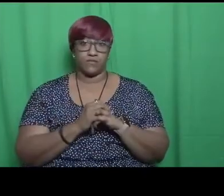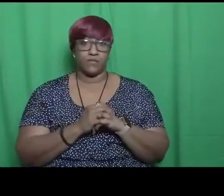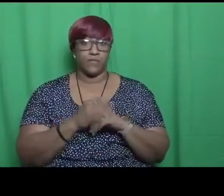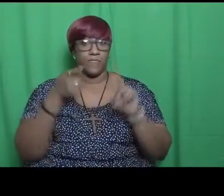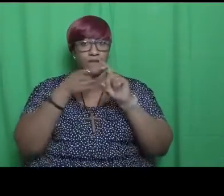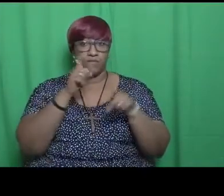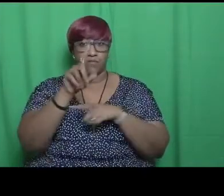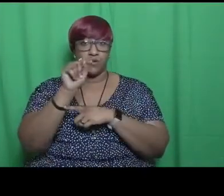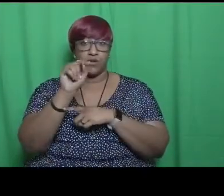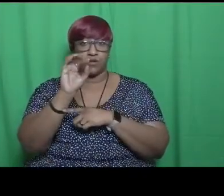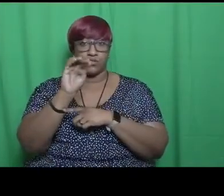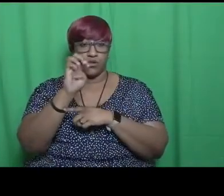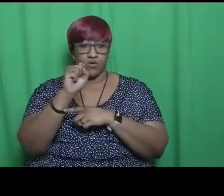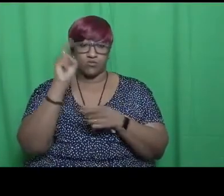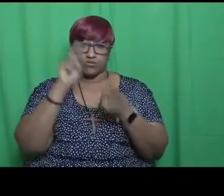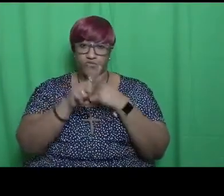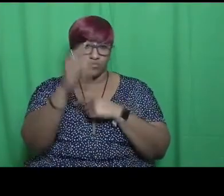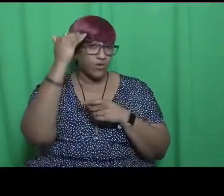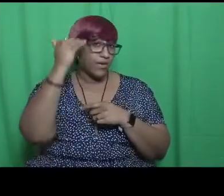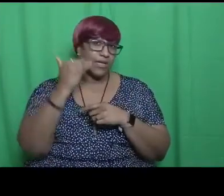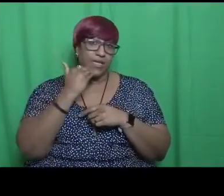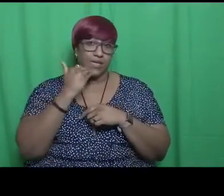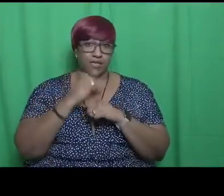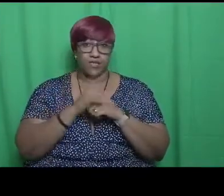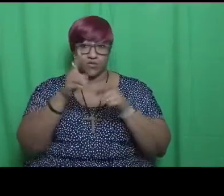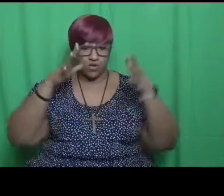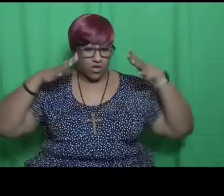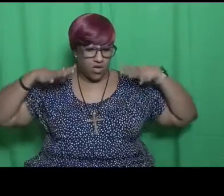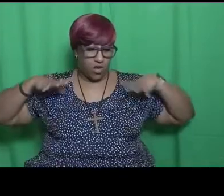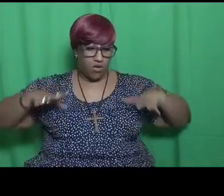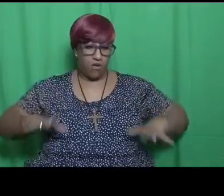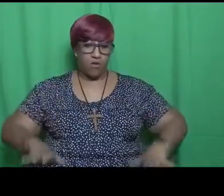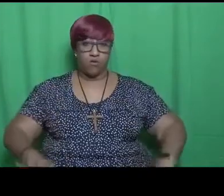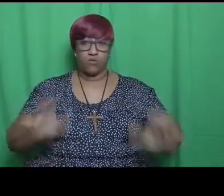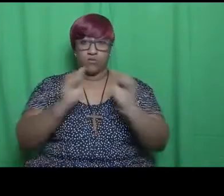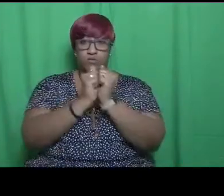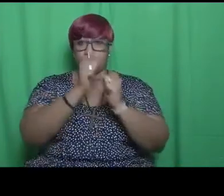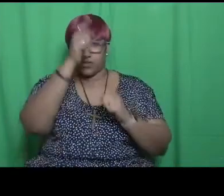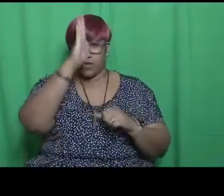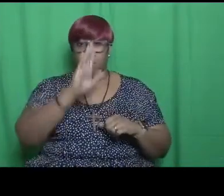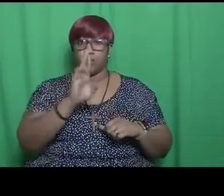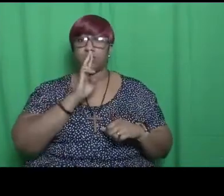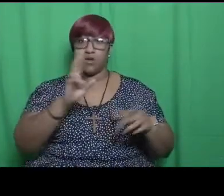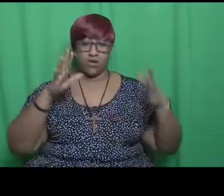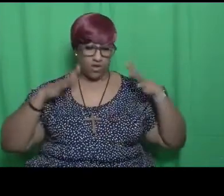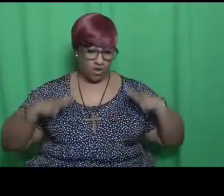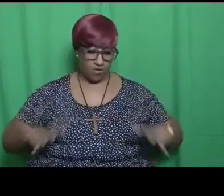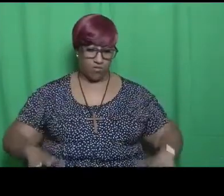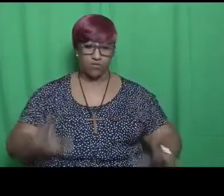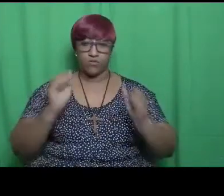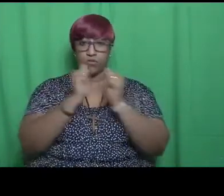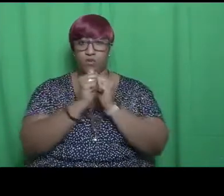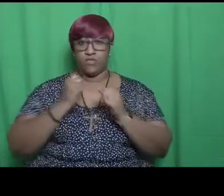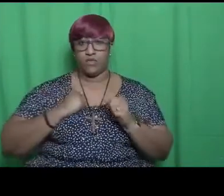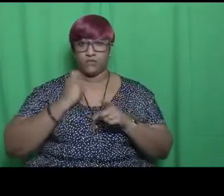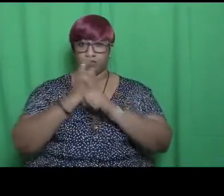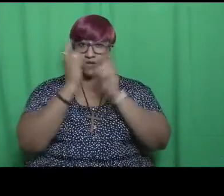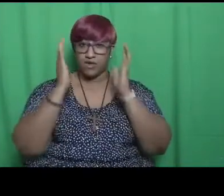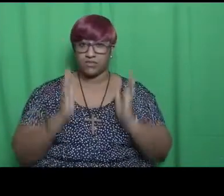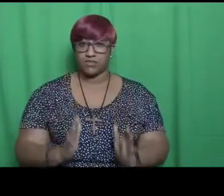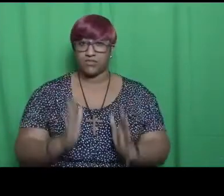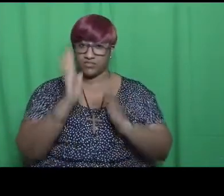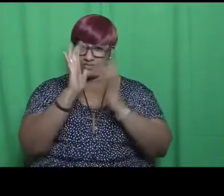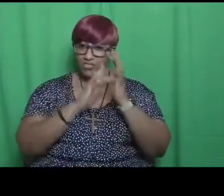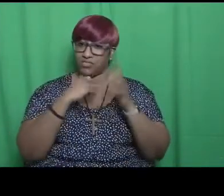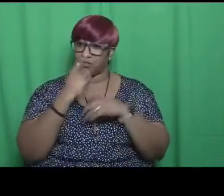your toes to your head, you are clothed with God. You are clothed with his righteousness. And Jesus told him that. He said,